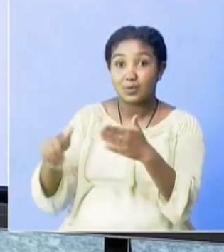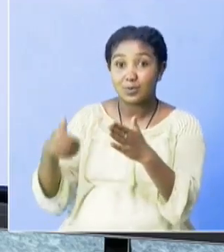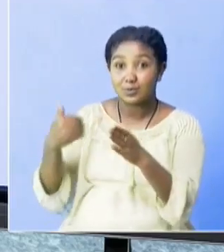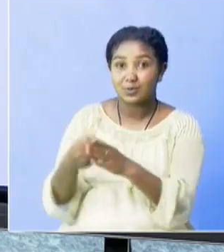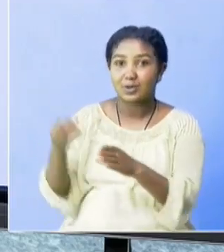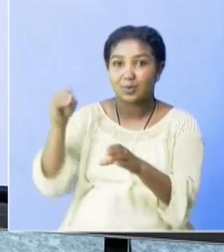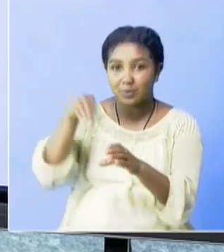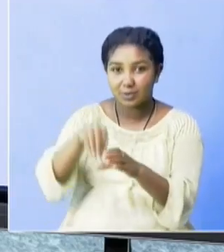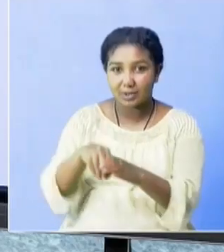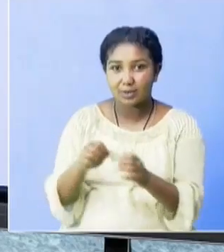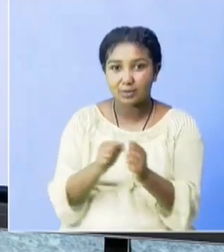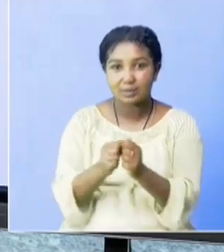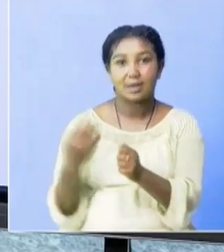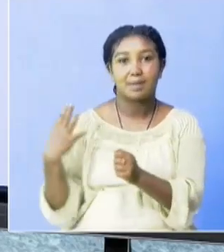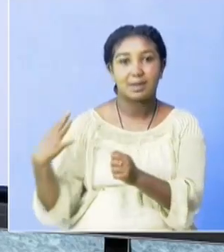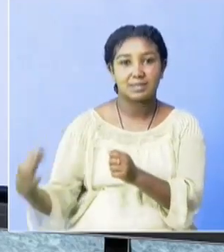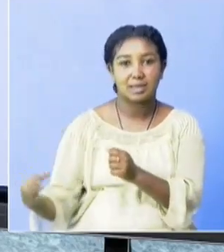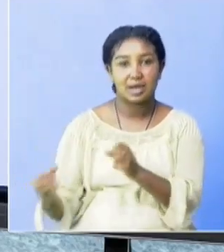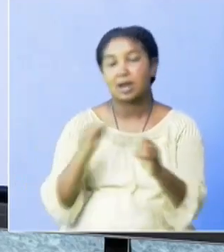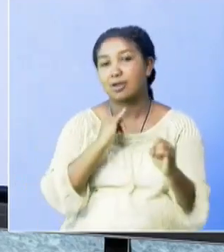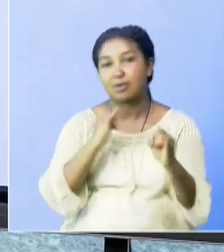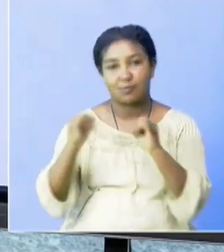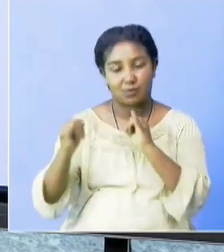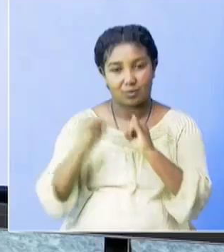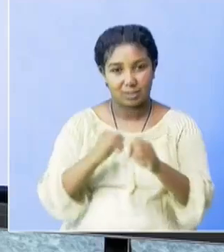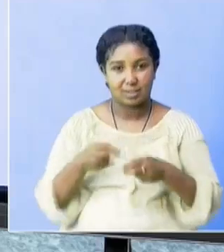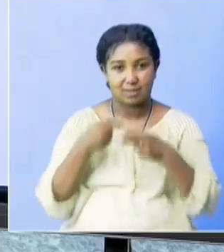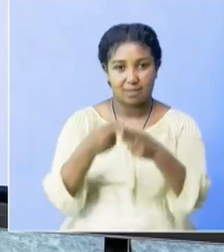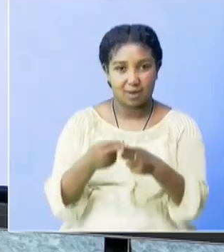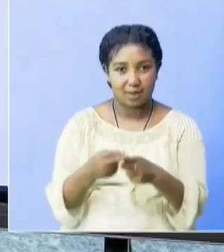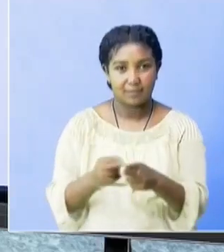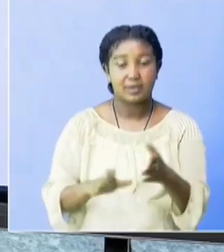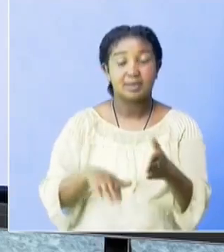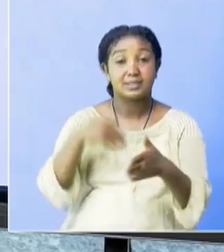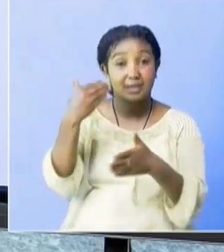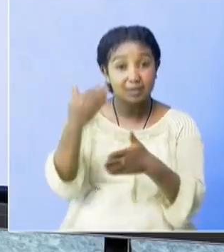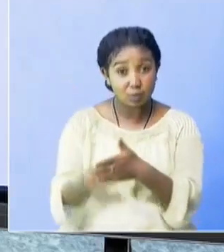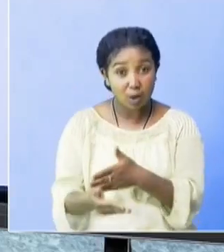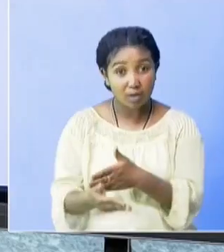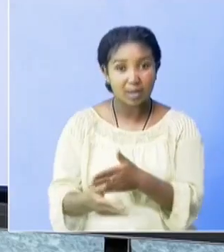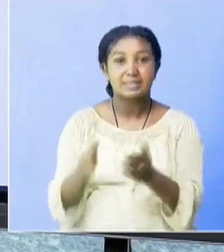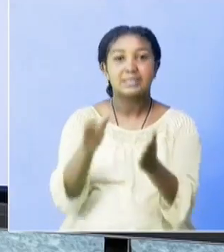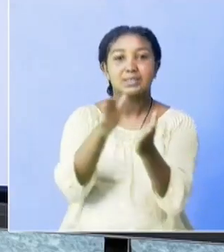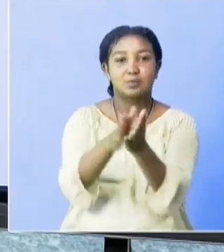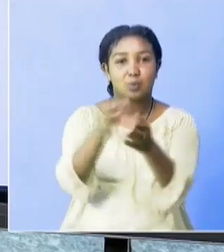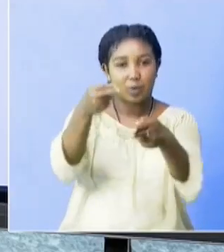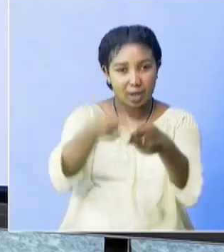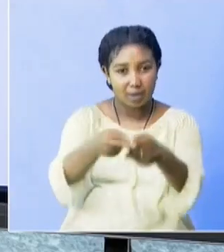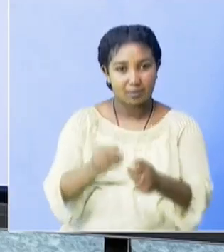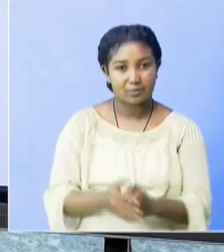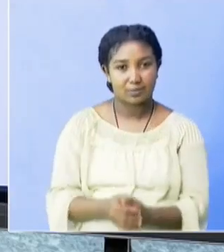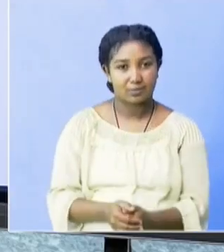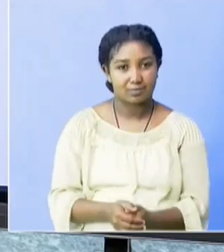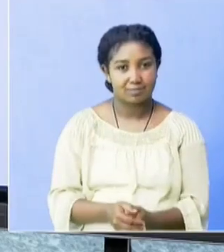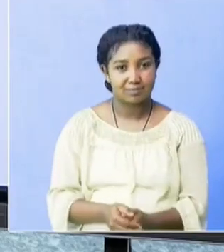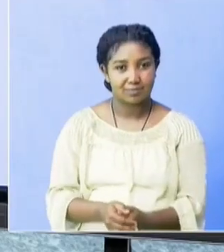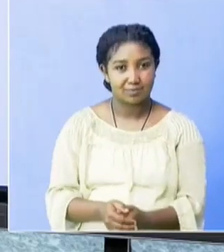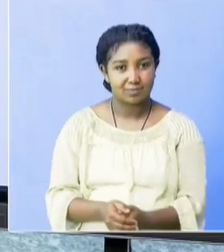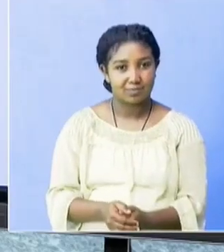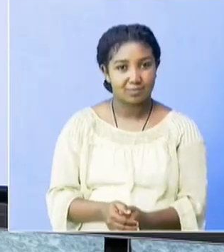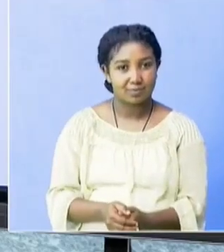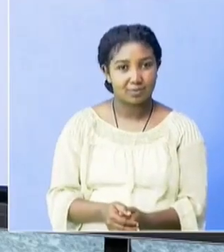including with personal information. The next one is school name. Yes,